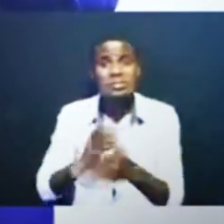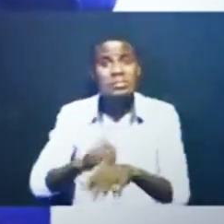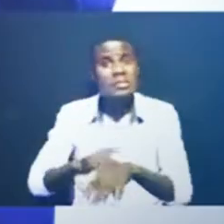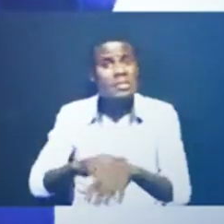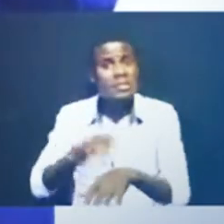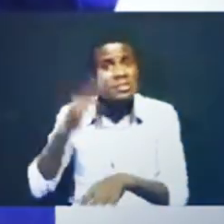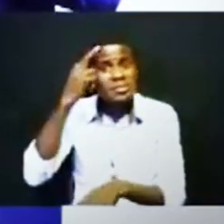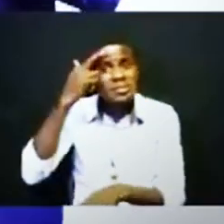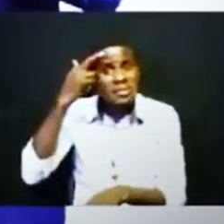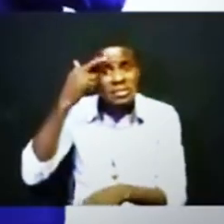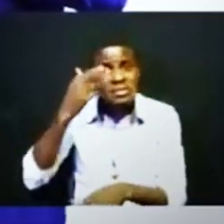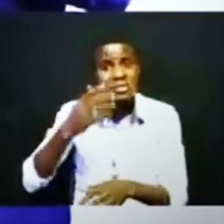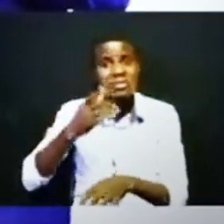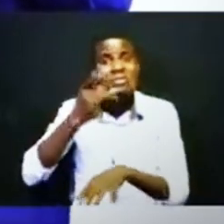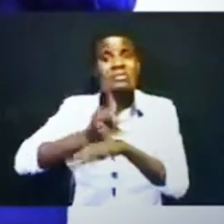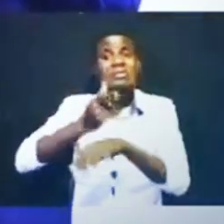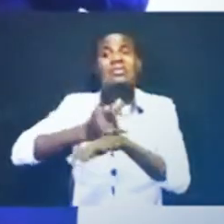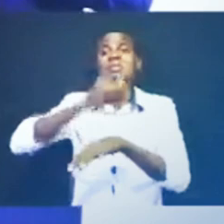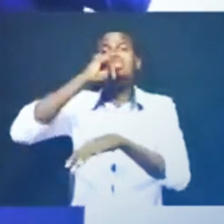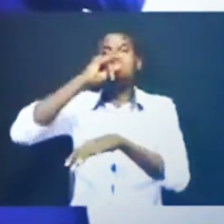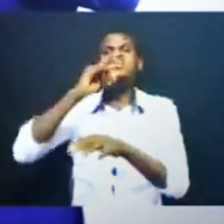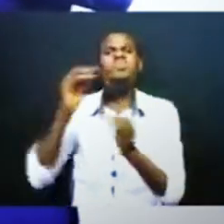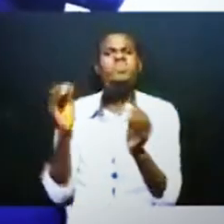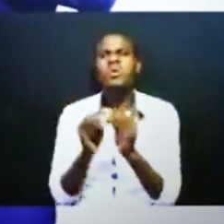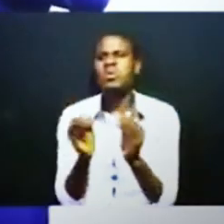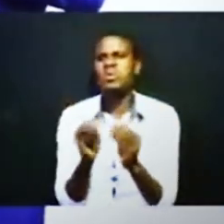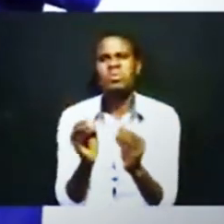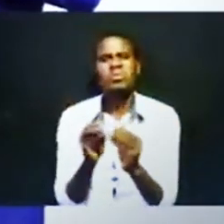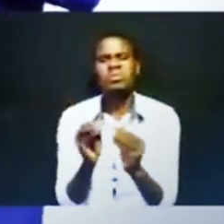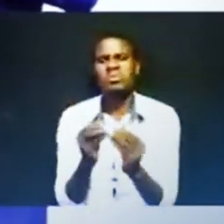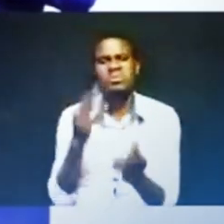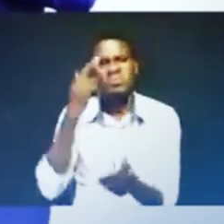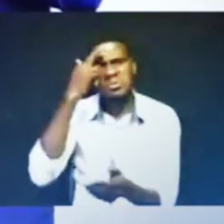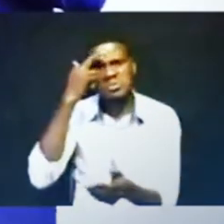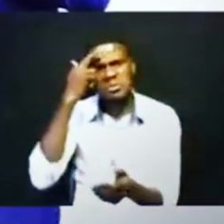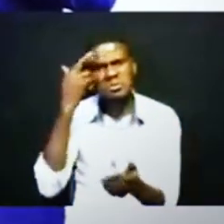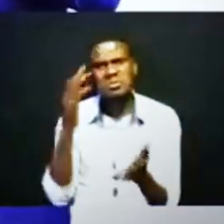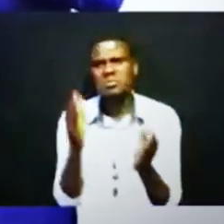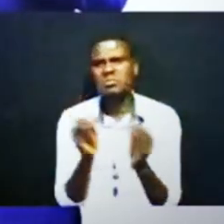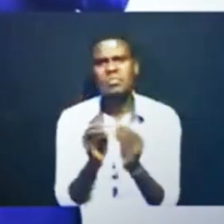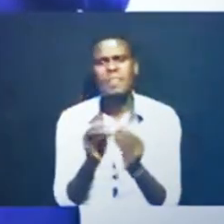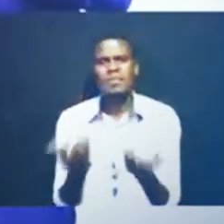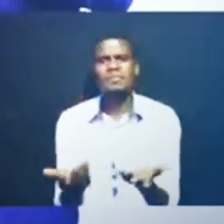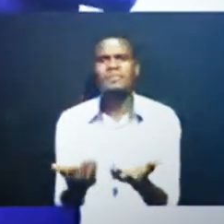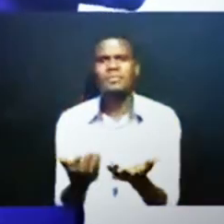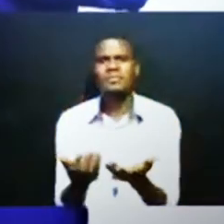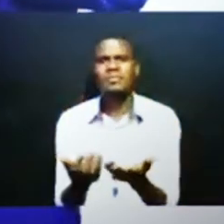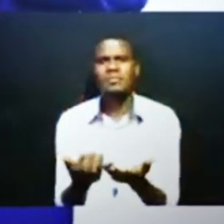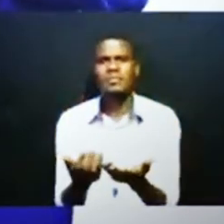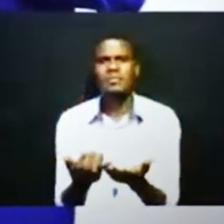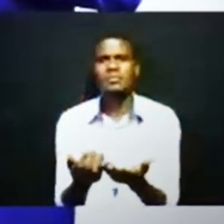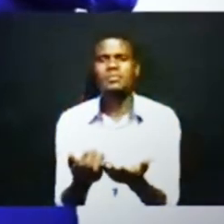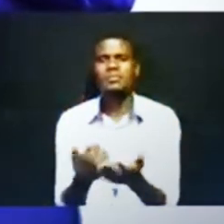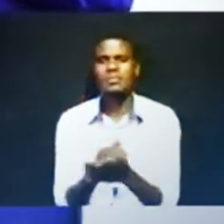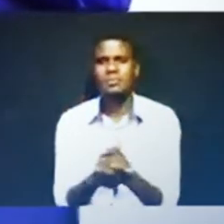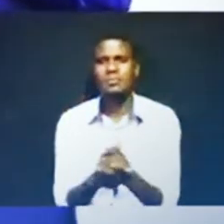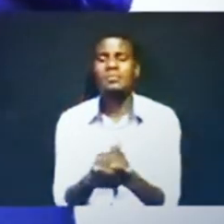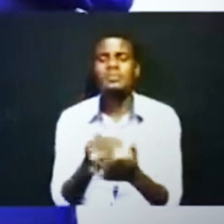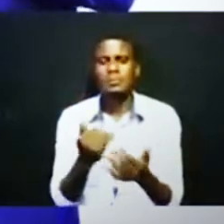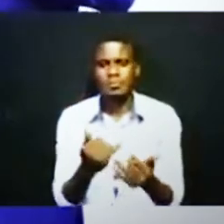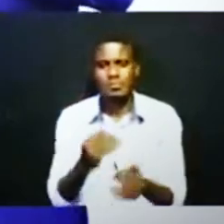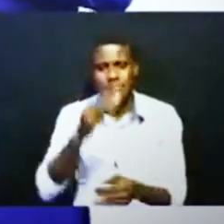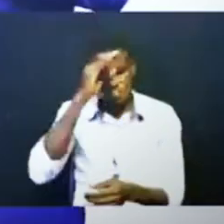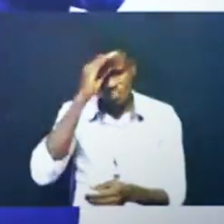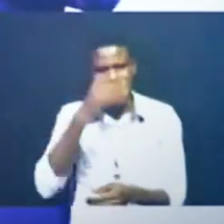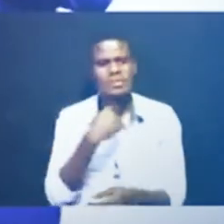wa kwen be brentia, ujina so ebro. Now this man tells the friend whom he's been drinking liquor with,